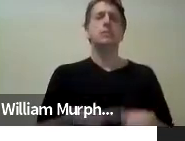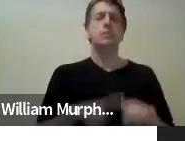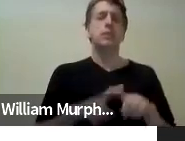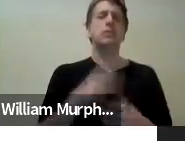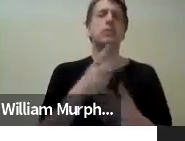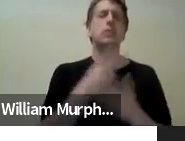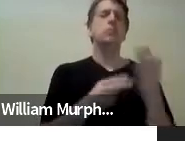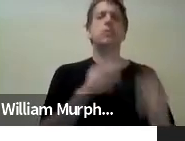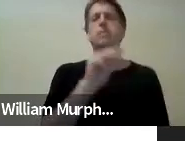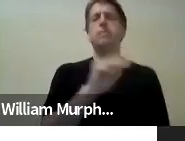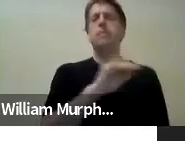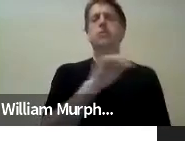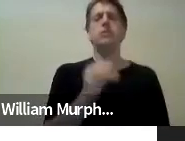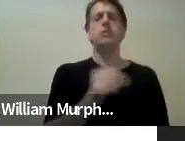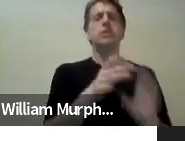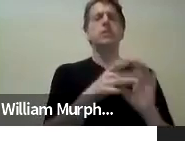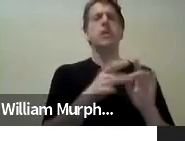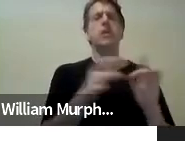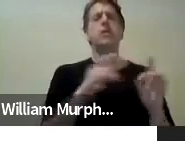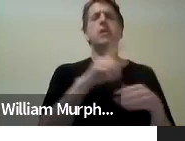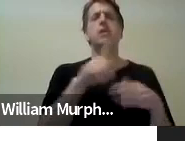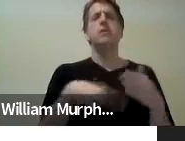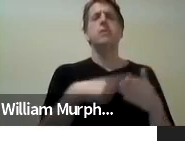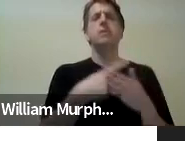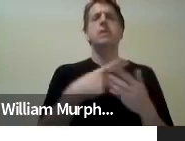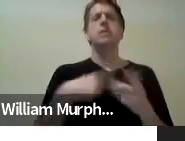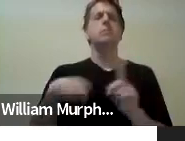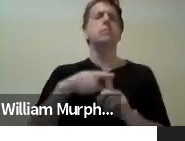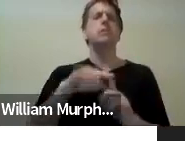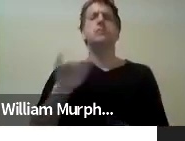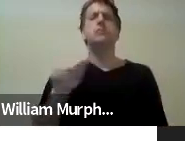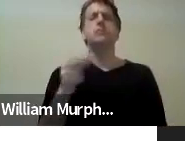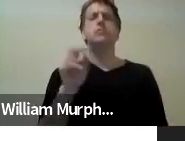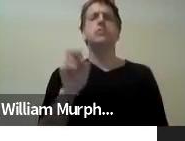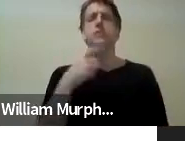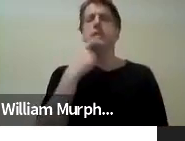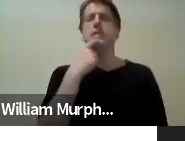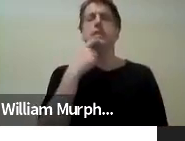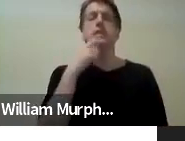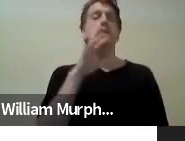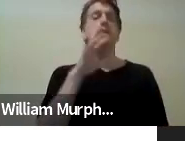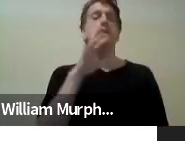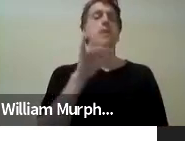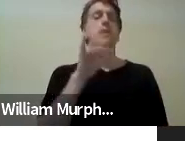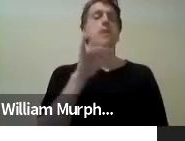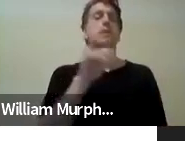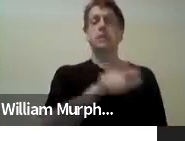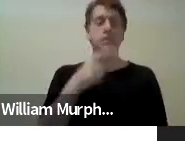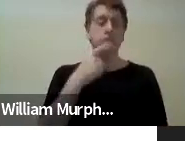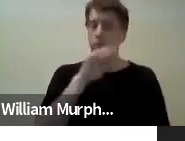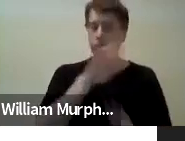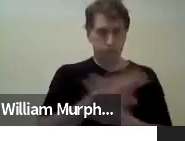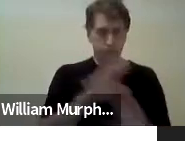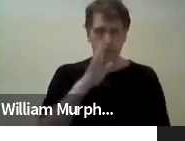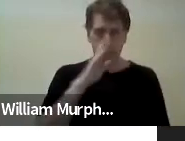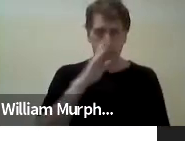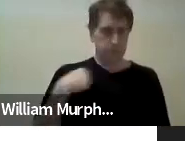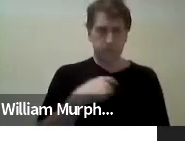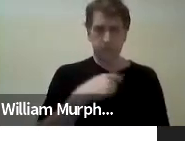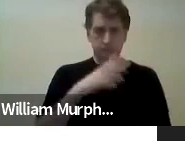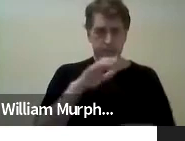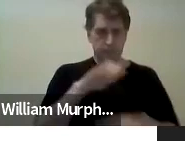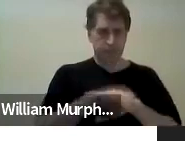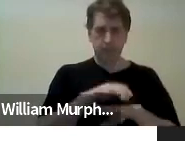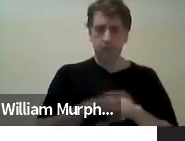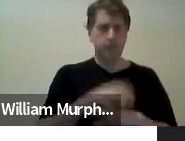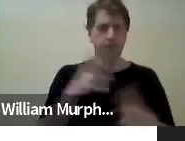is talking about and Jam was saying, is that if a landlord is saying, you don't speak English, I'm tired of trying to deal with